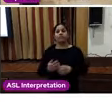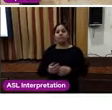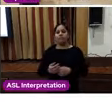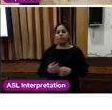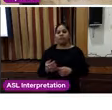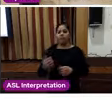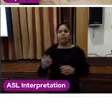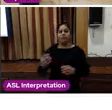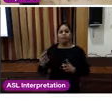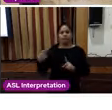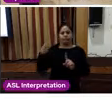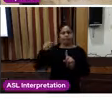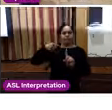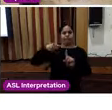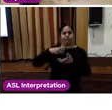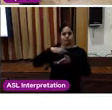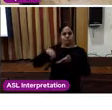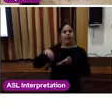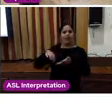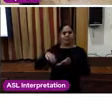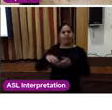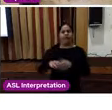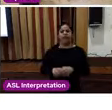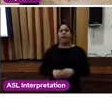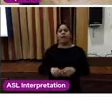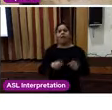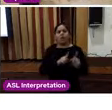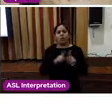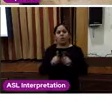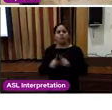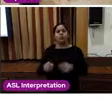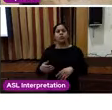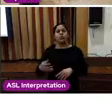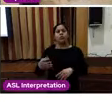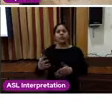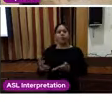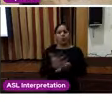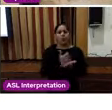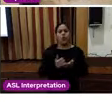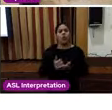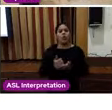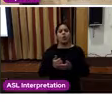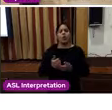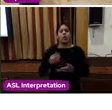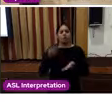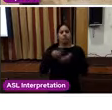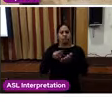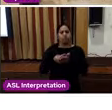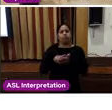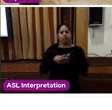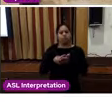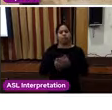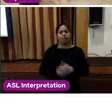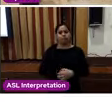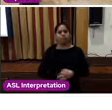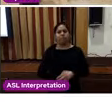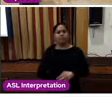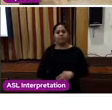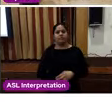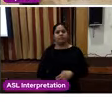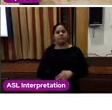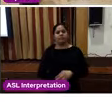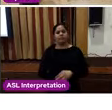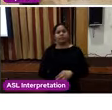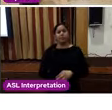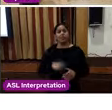there's also some shifts in our earned income tax credits. So it's not the same tax filing